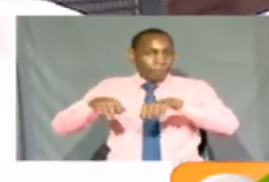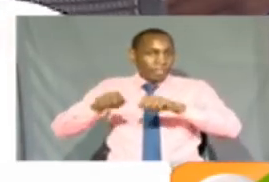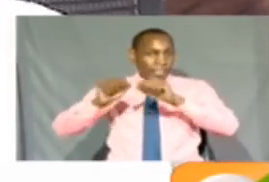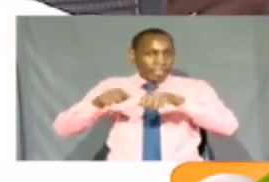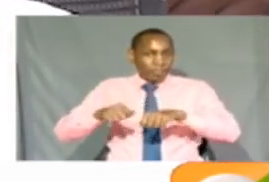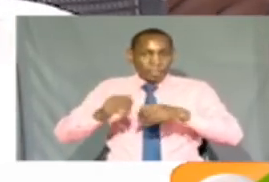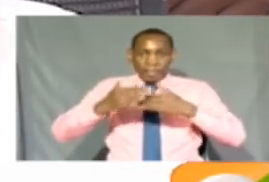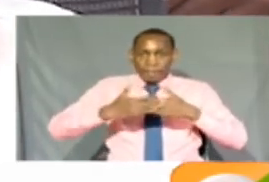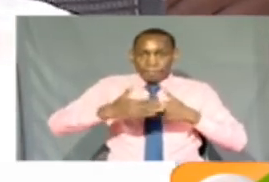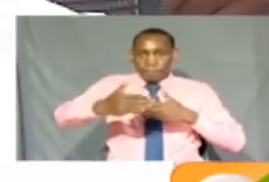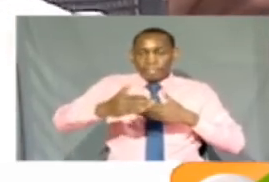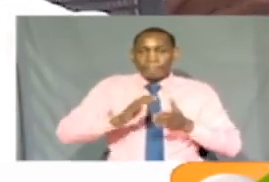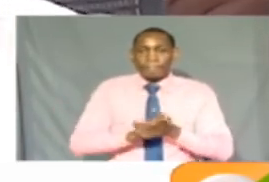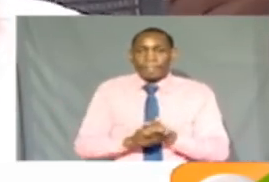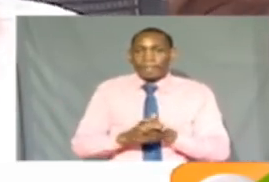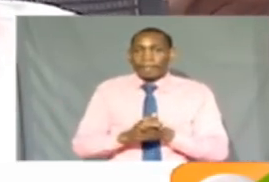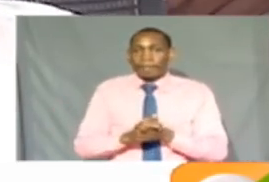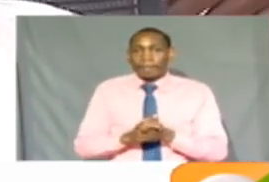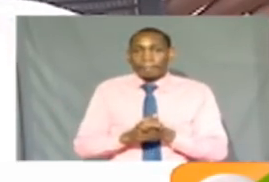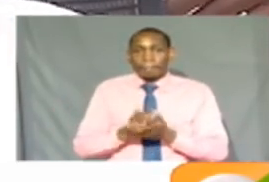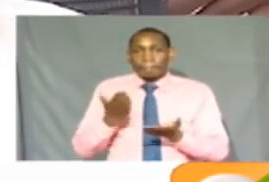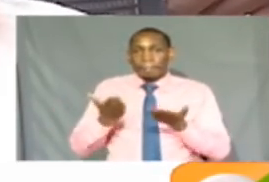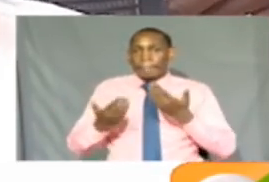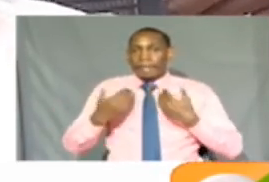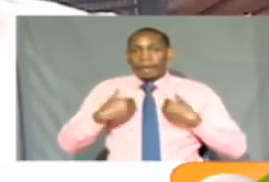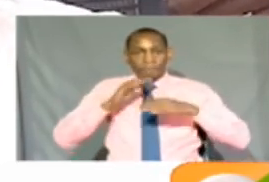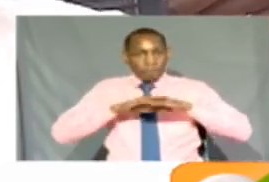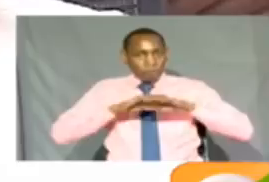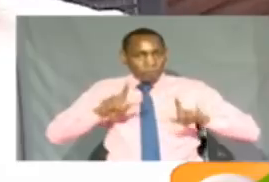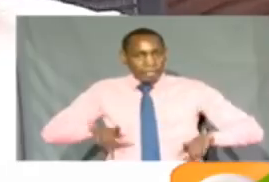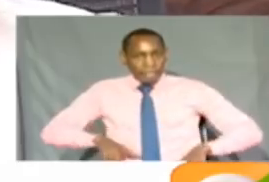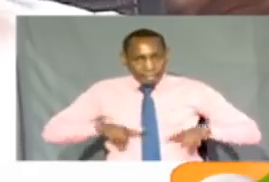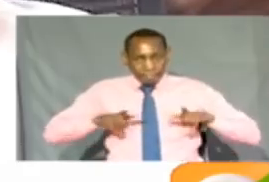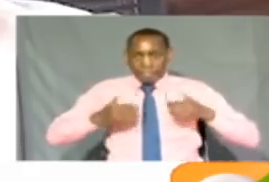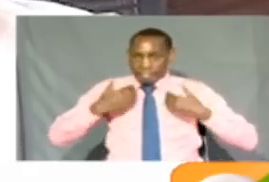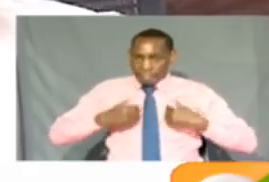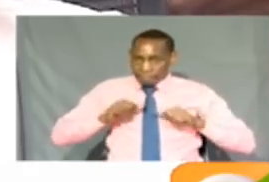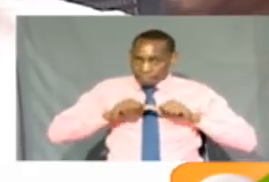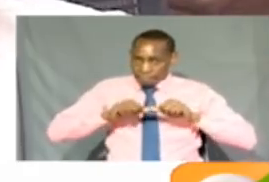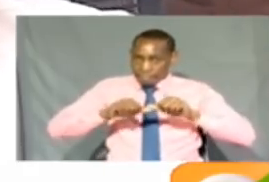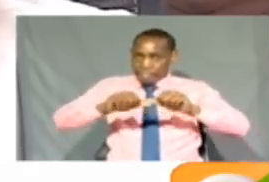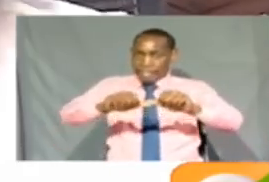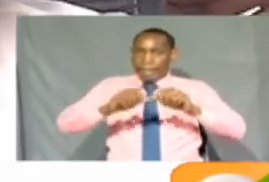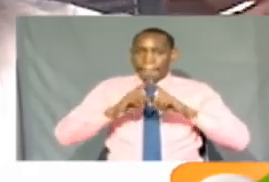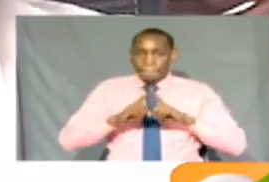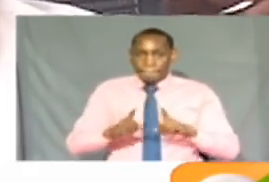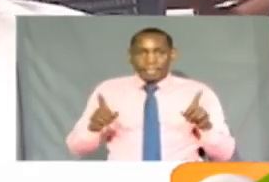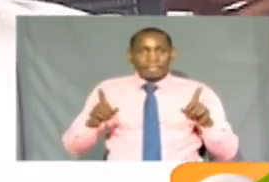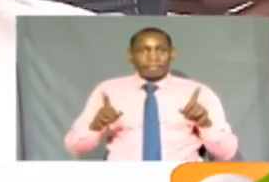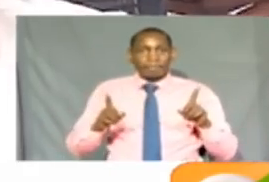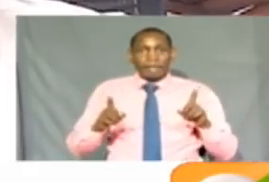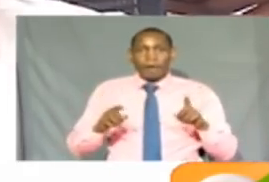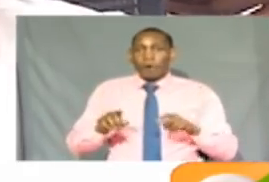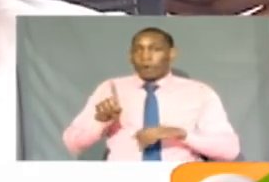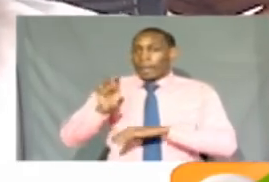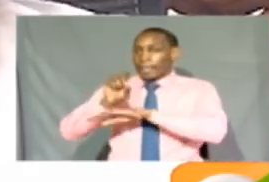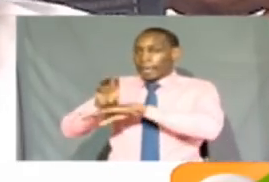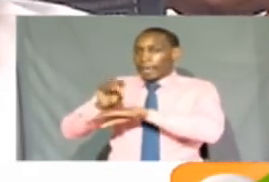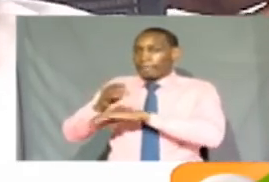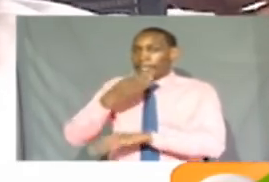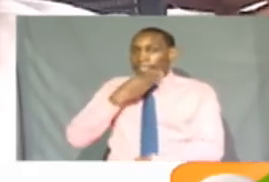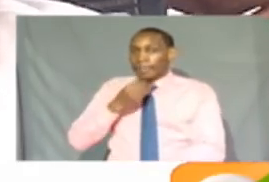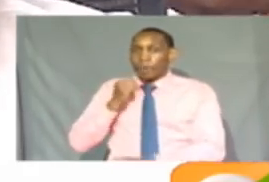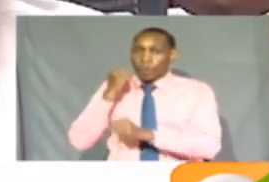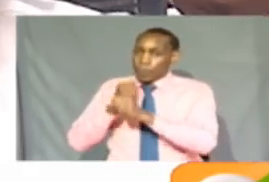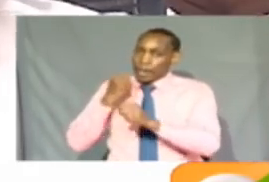the near future, I'll have some good life, I'll actually maintain. But then there is only one advice for the men: just